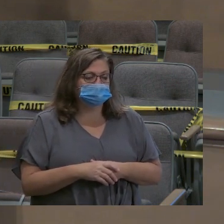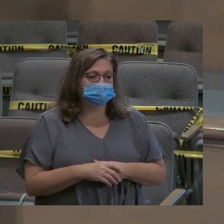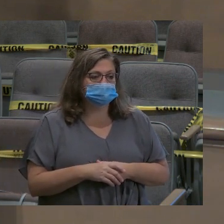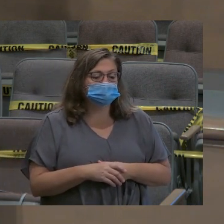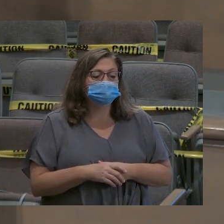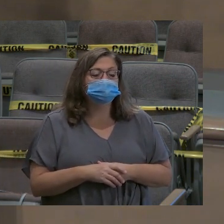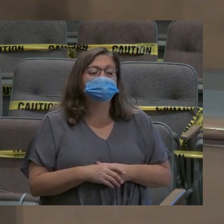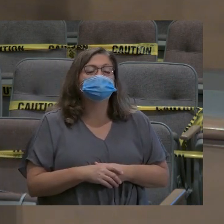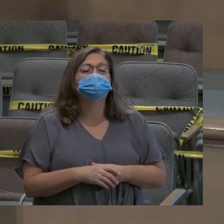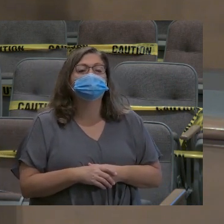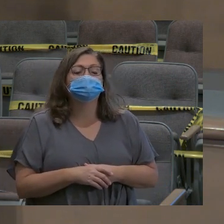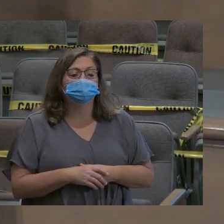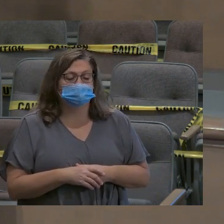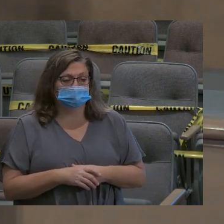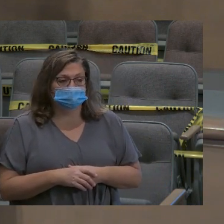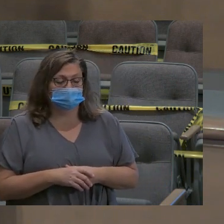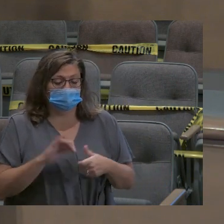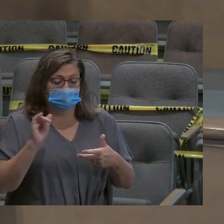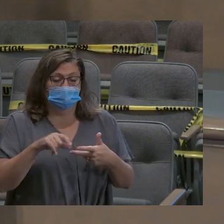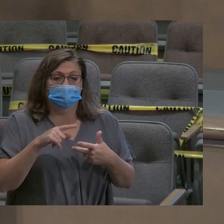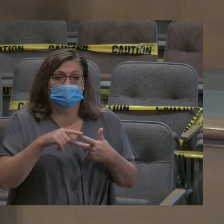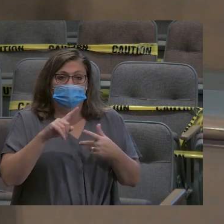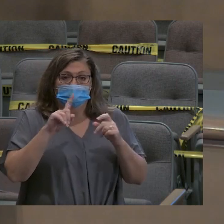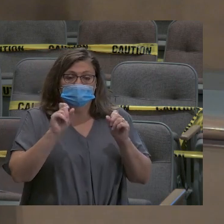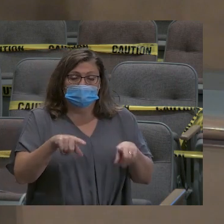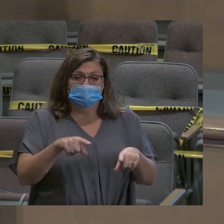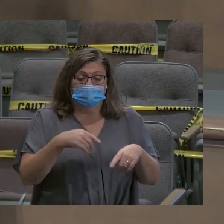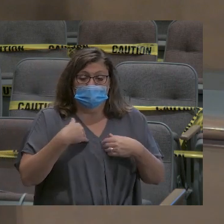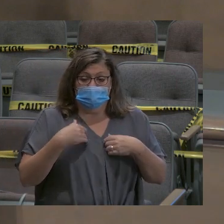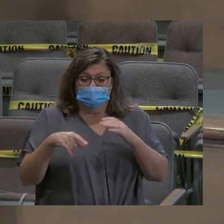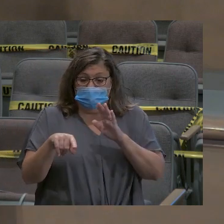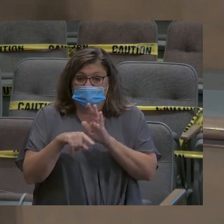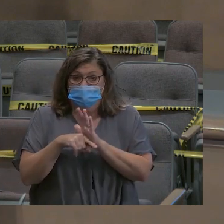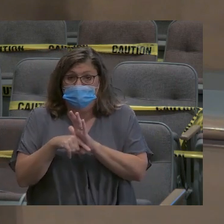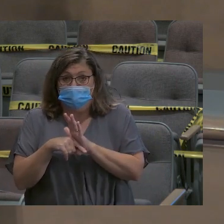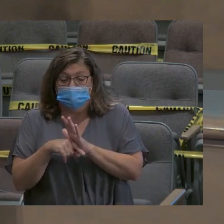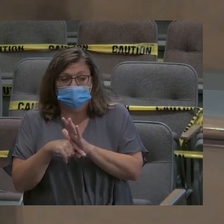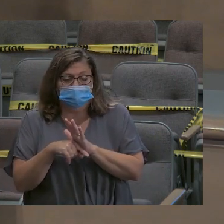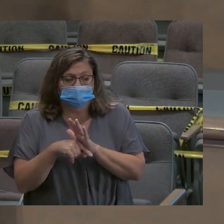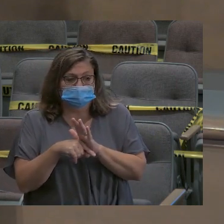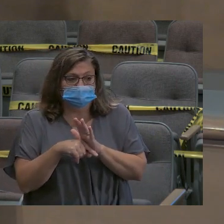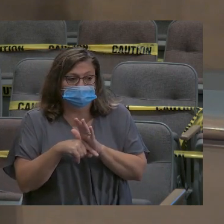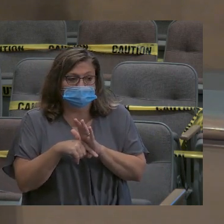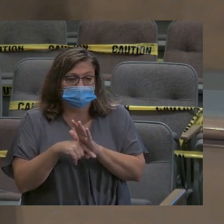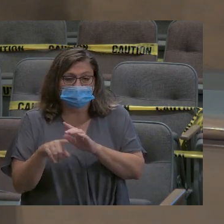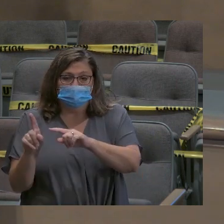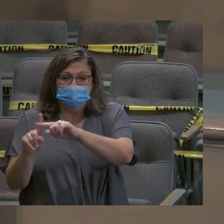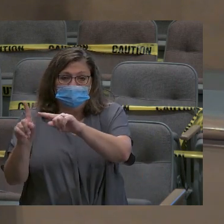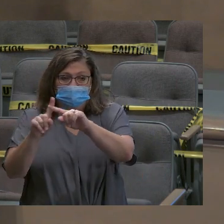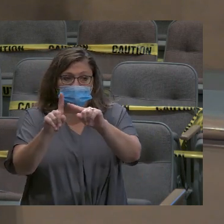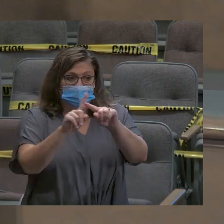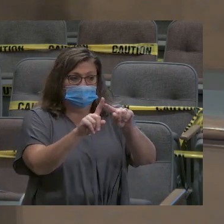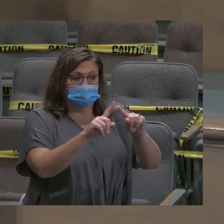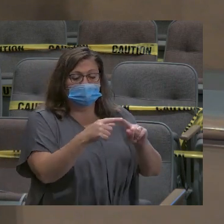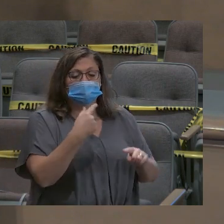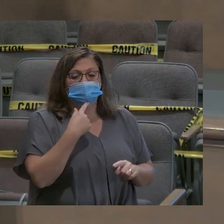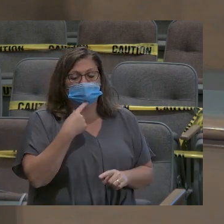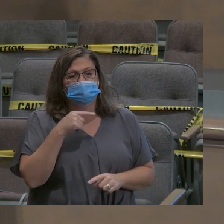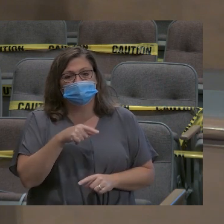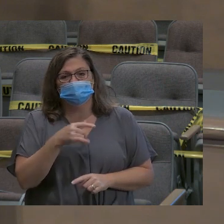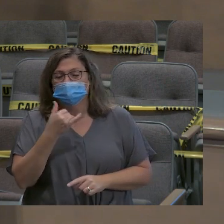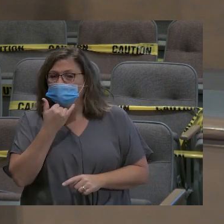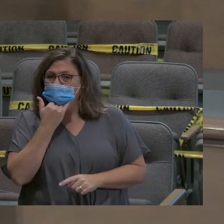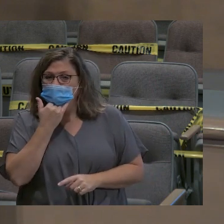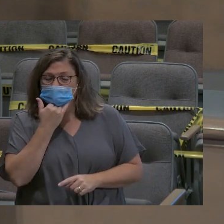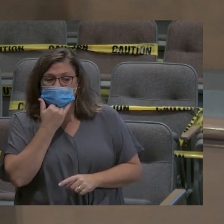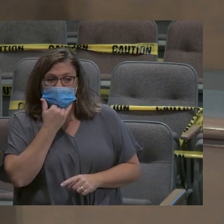the antigen test has a negative result, different sources say that it is inaccurate